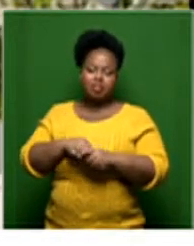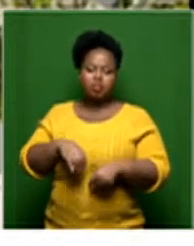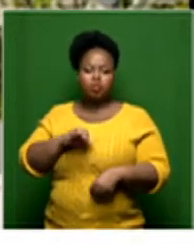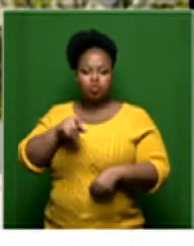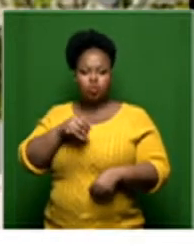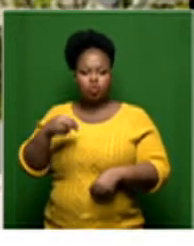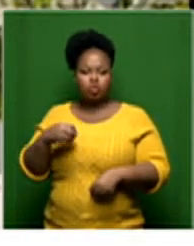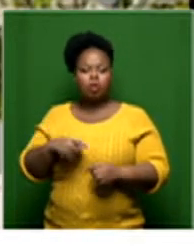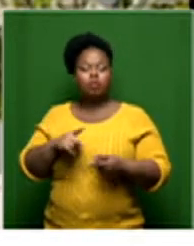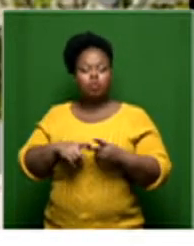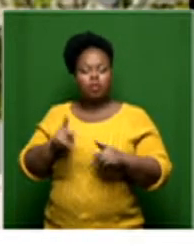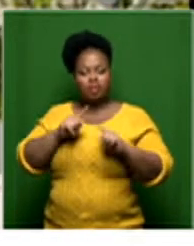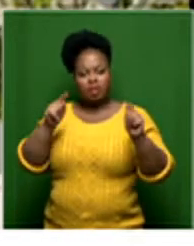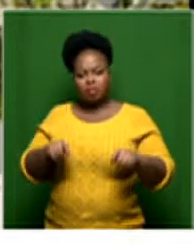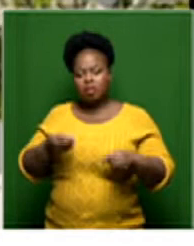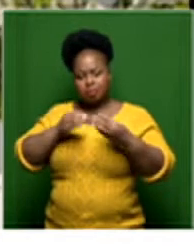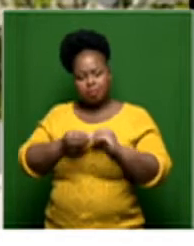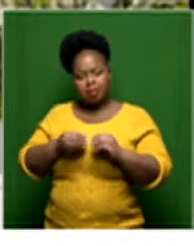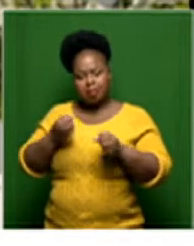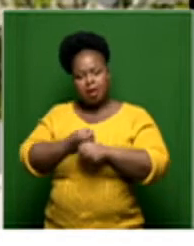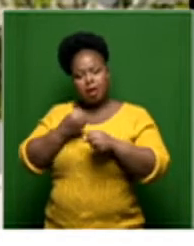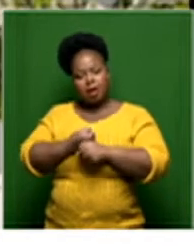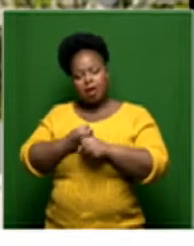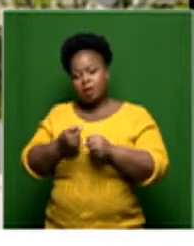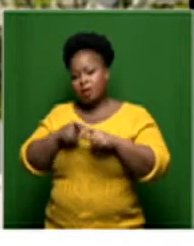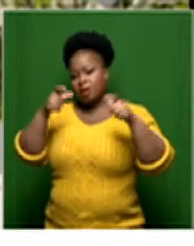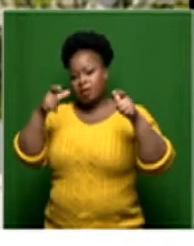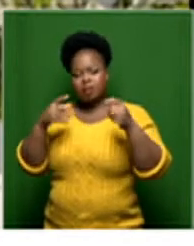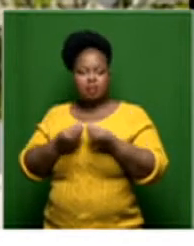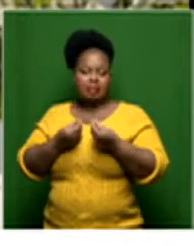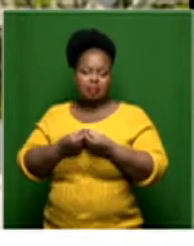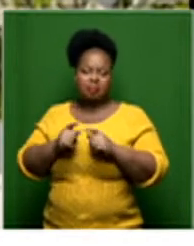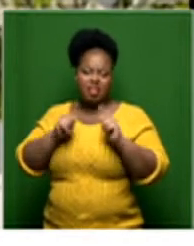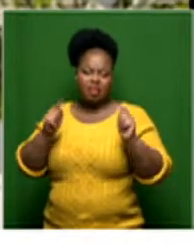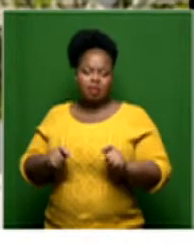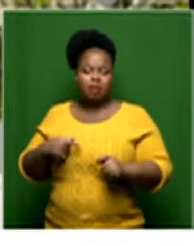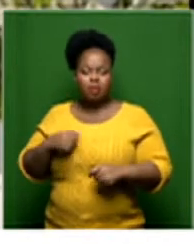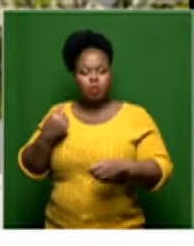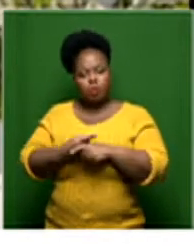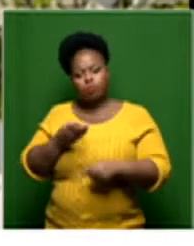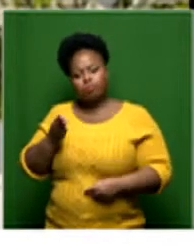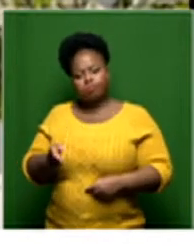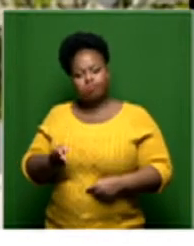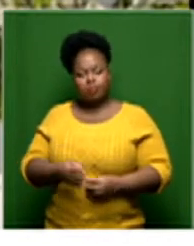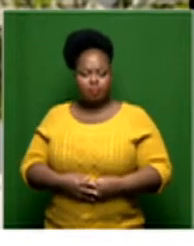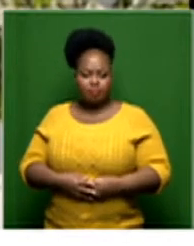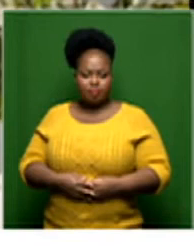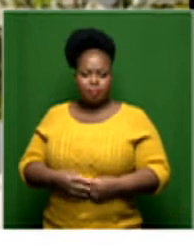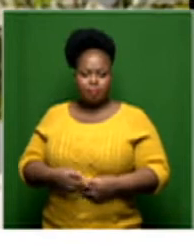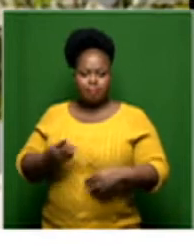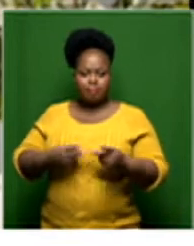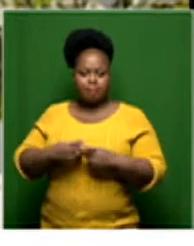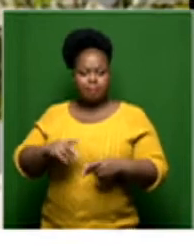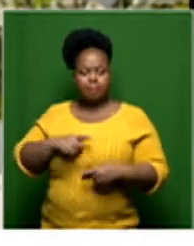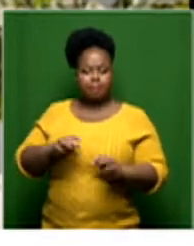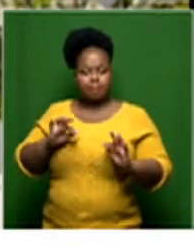And he's the creator of quite major events, but they were always around. And I mean, the just